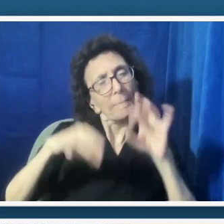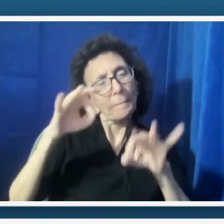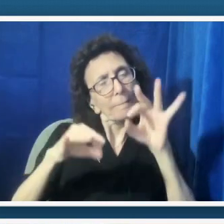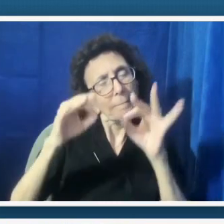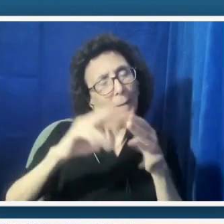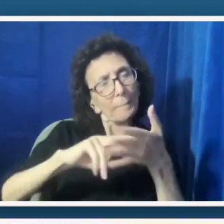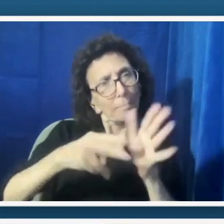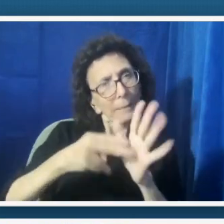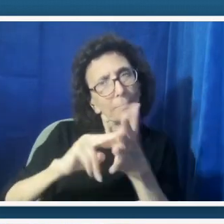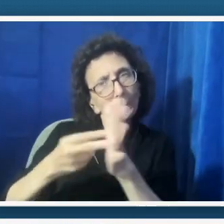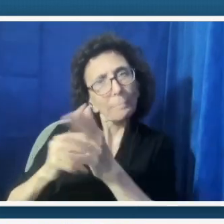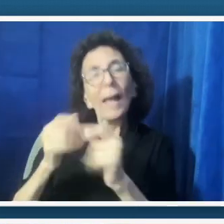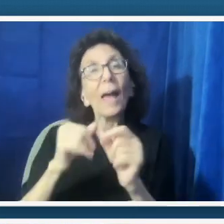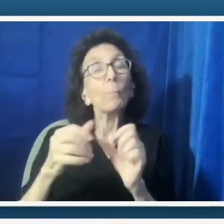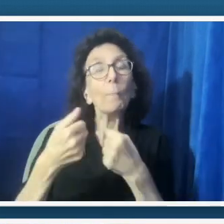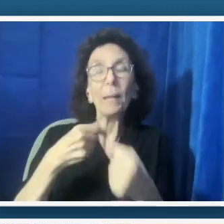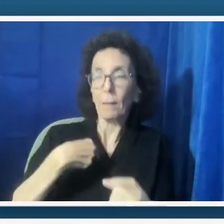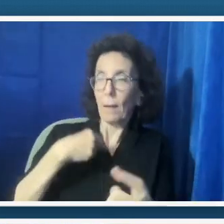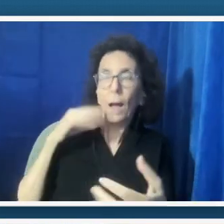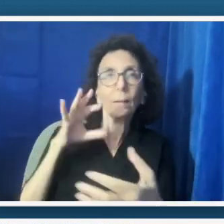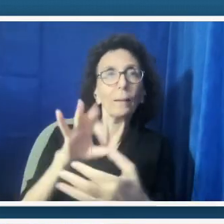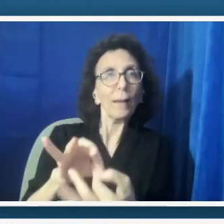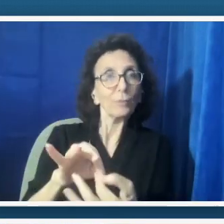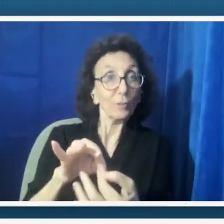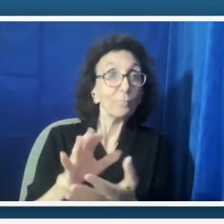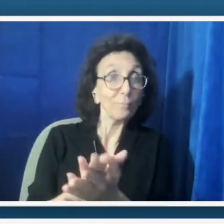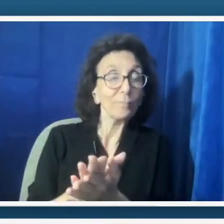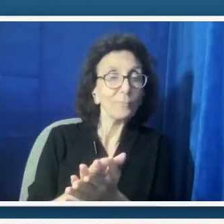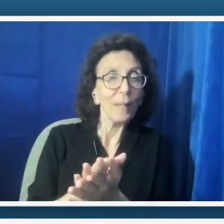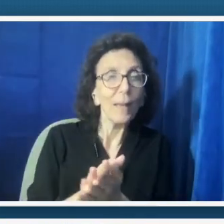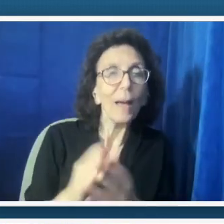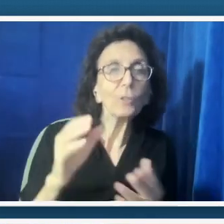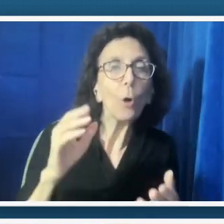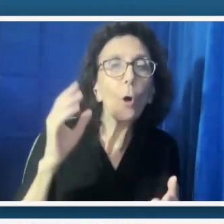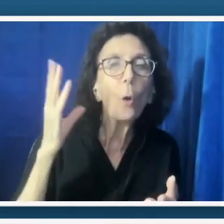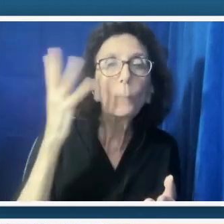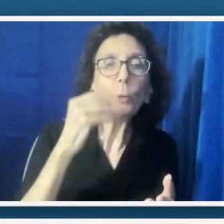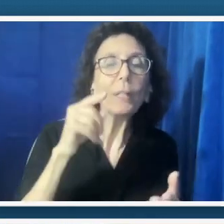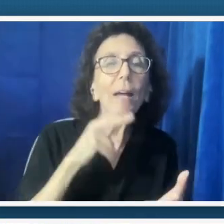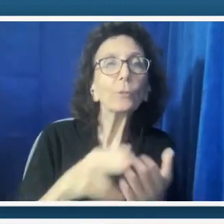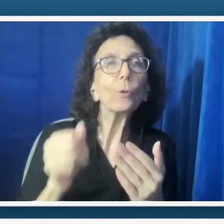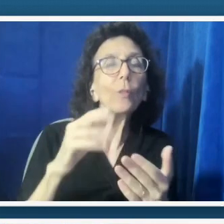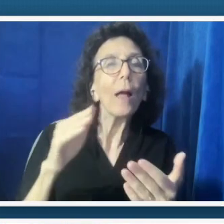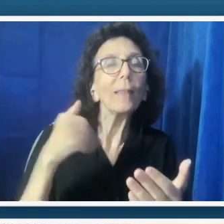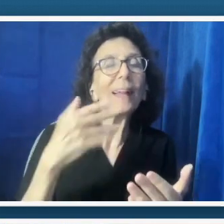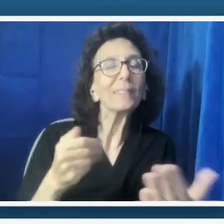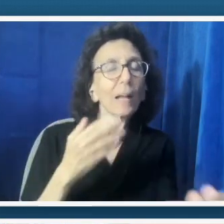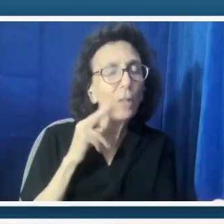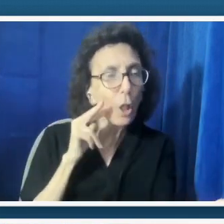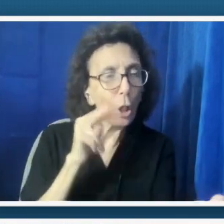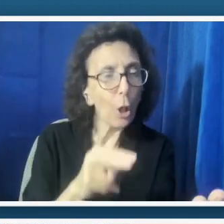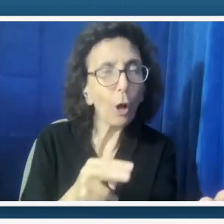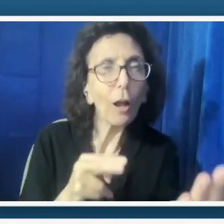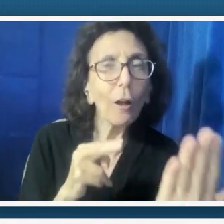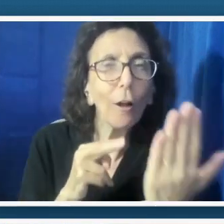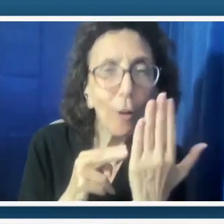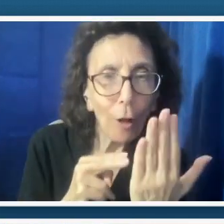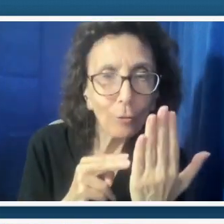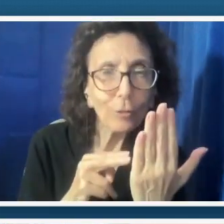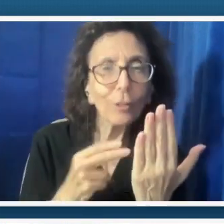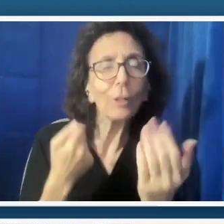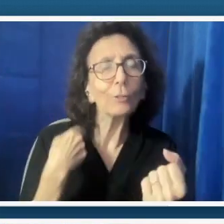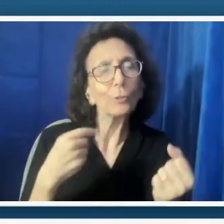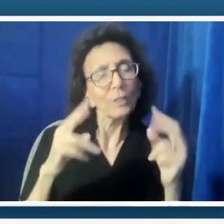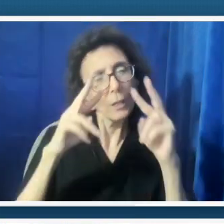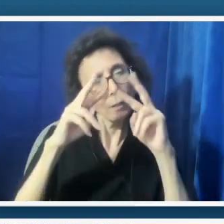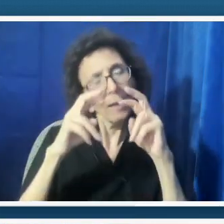material. And Beauty and Truth was designed to use close looking as a way to uncover the complexities below the visual surface of the object